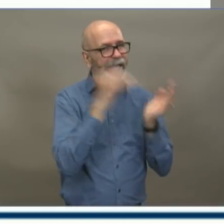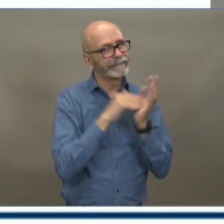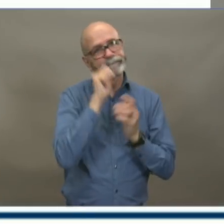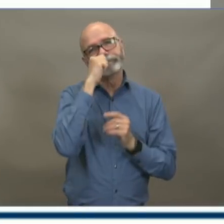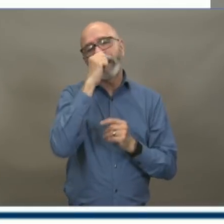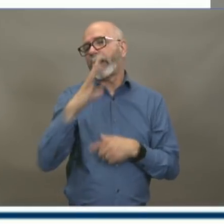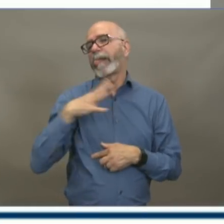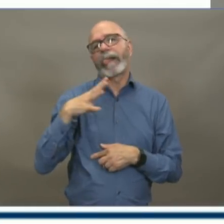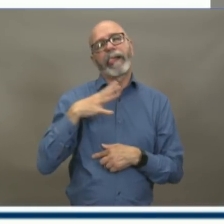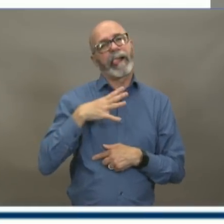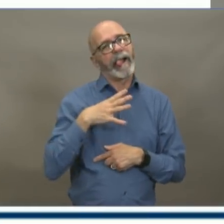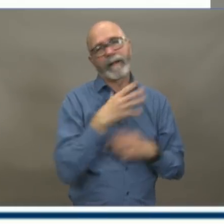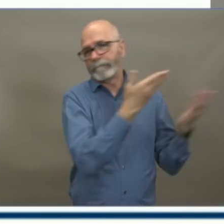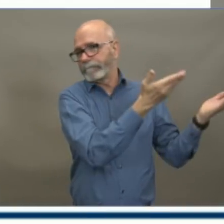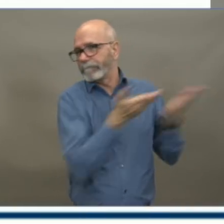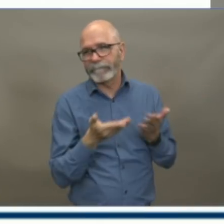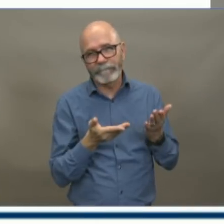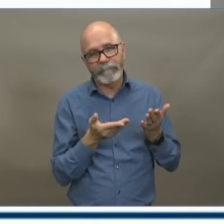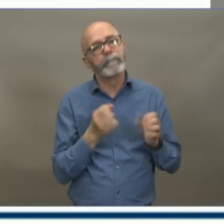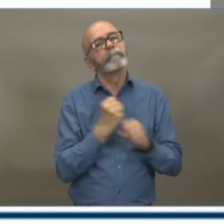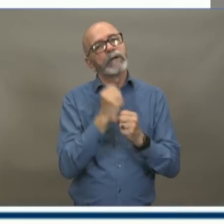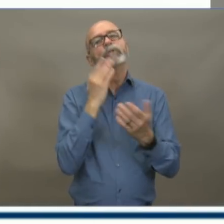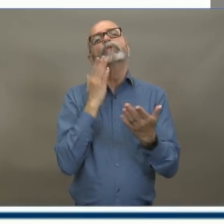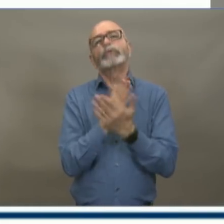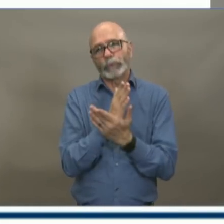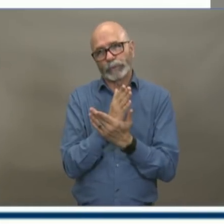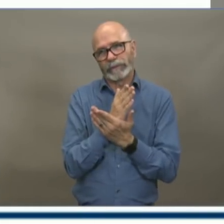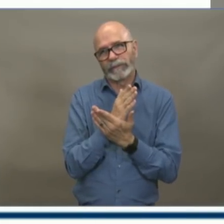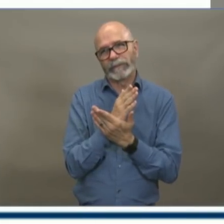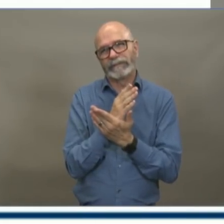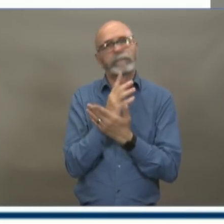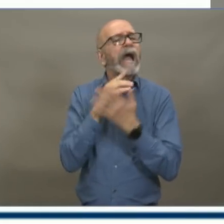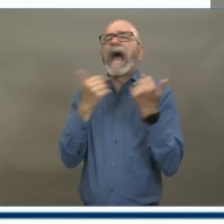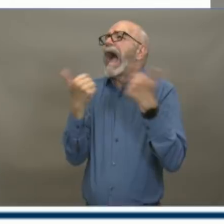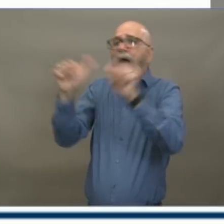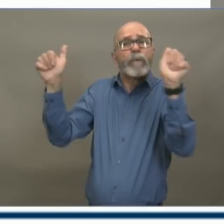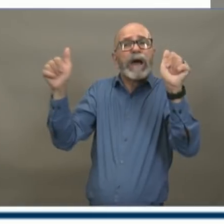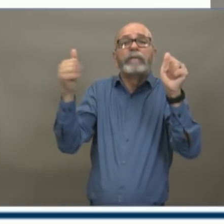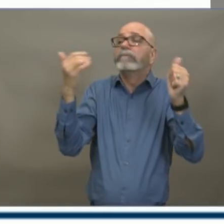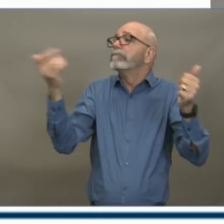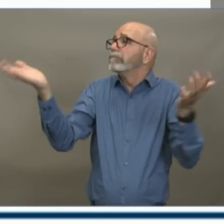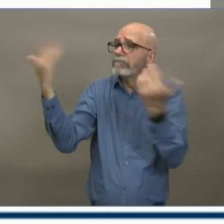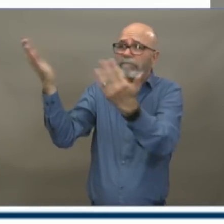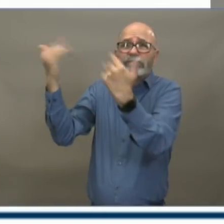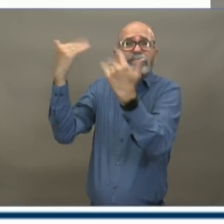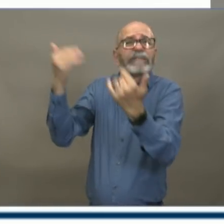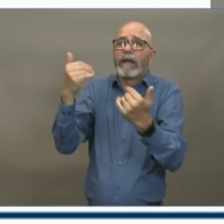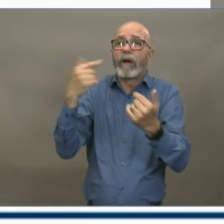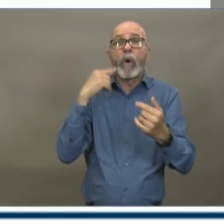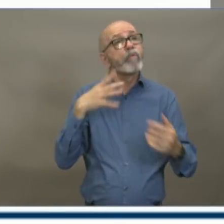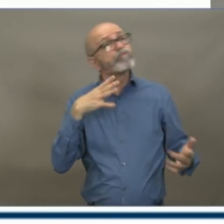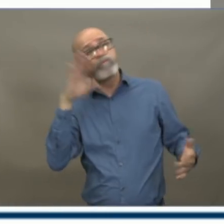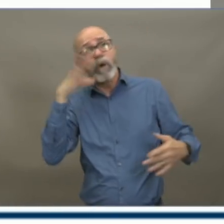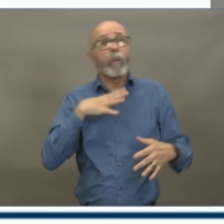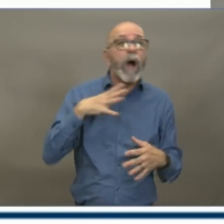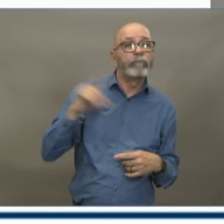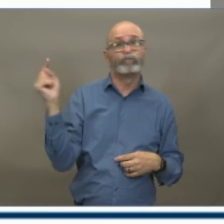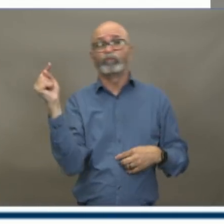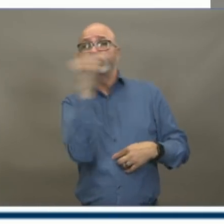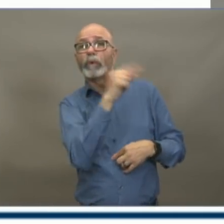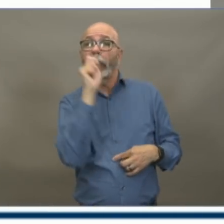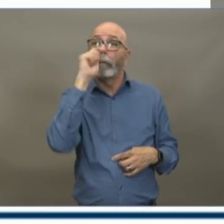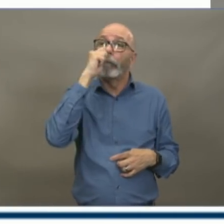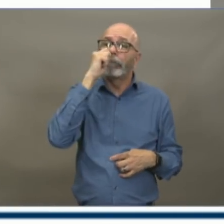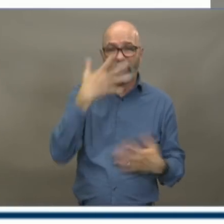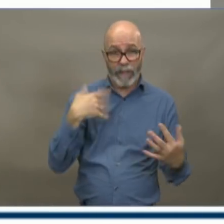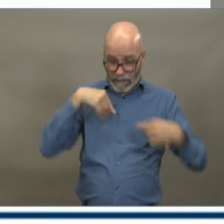and we're asking anybody can come and get tested. We encourage any Nova Scotians to consider getting their asymptomatic testing,